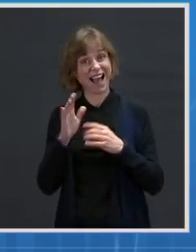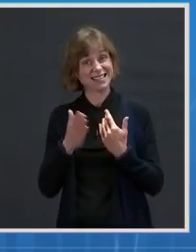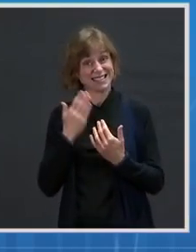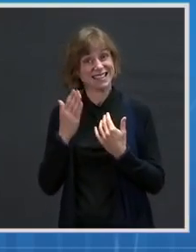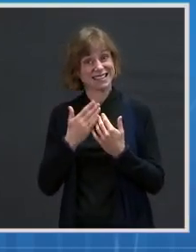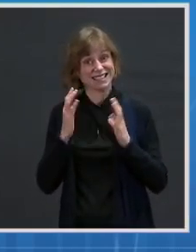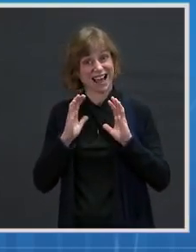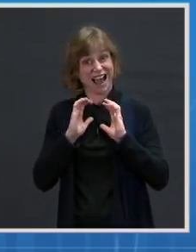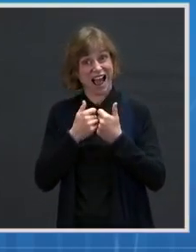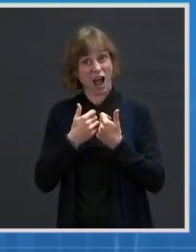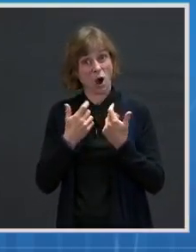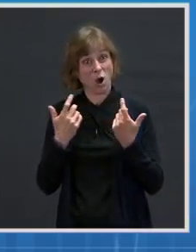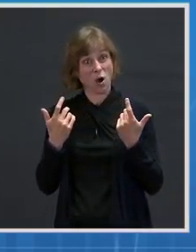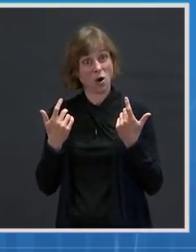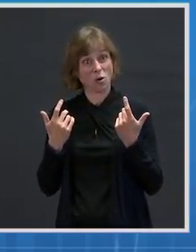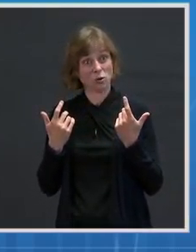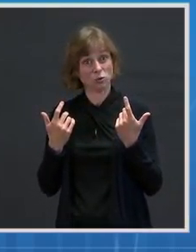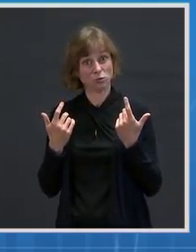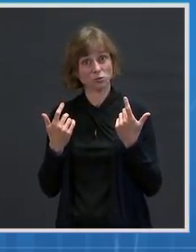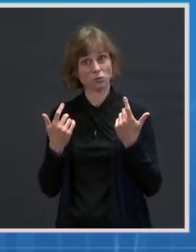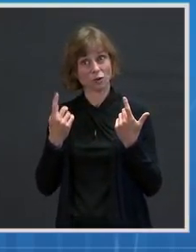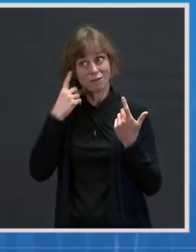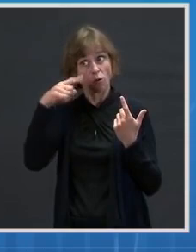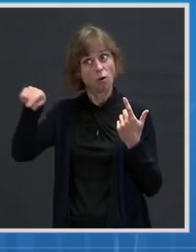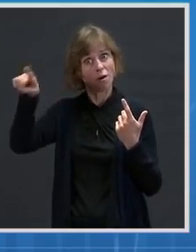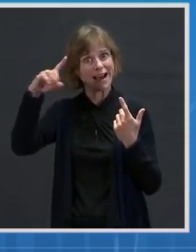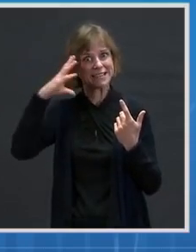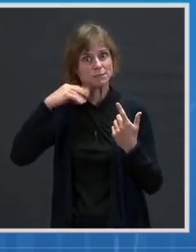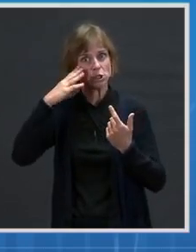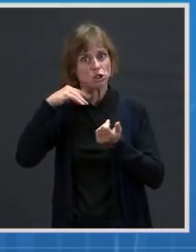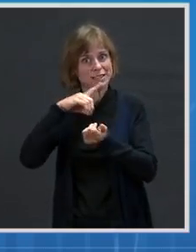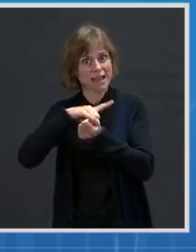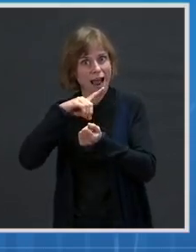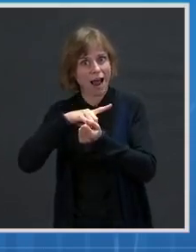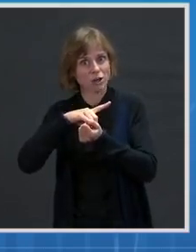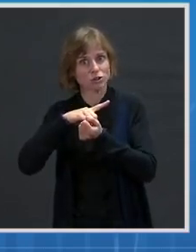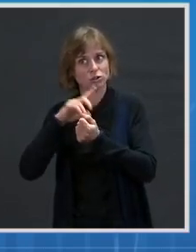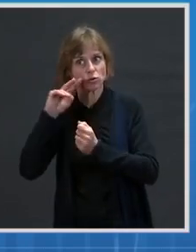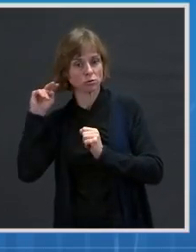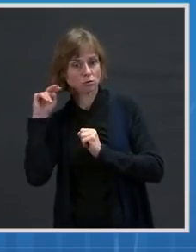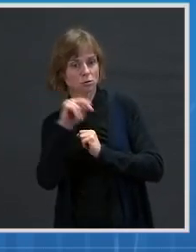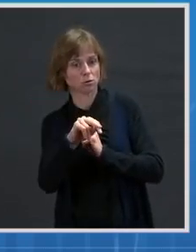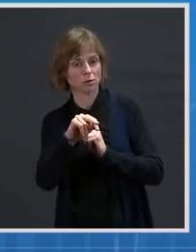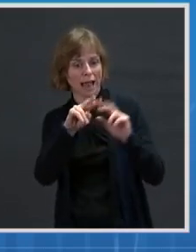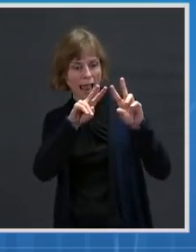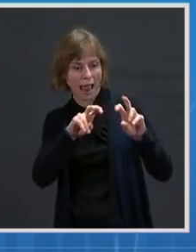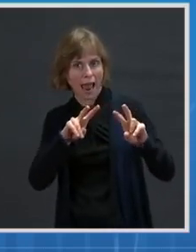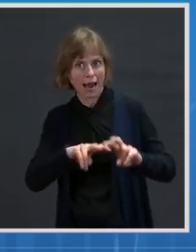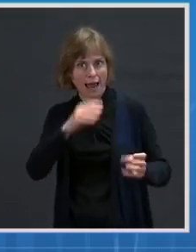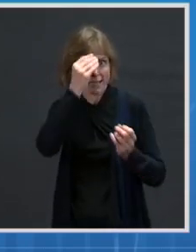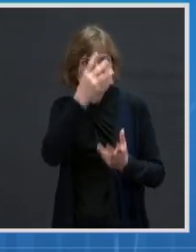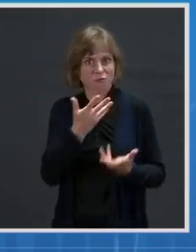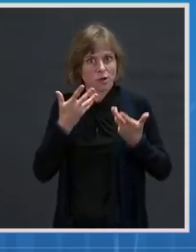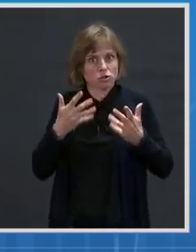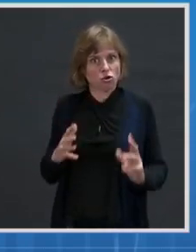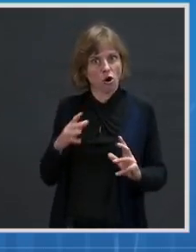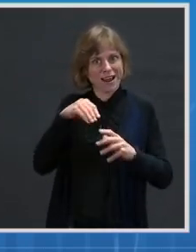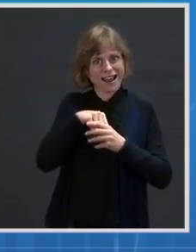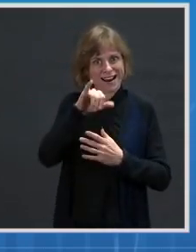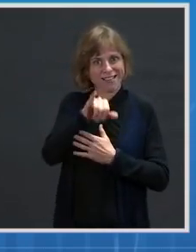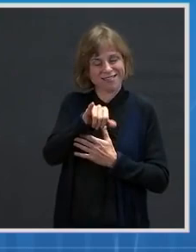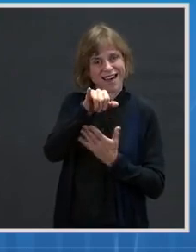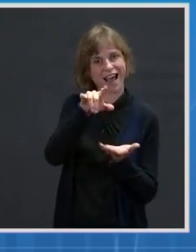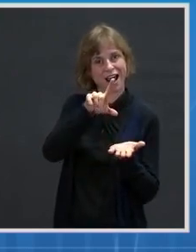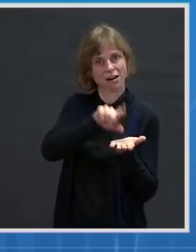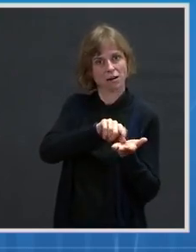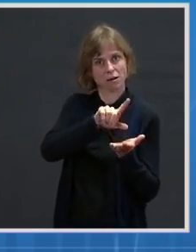experienced clinicians to analyze data that's already in the literature, as well as data that is in